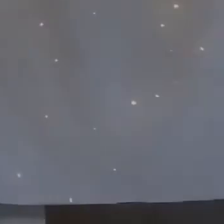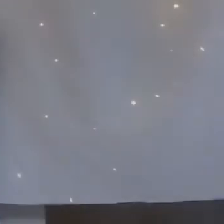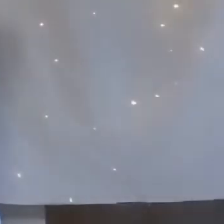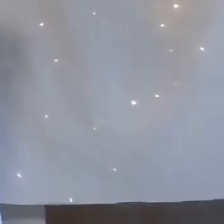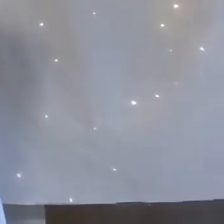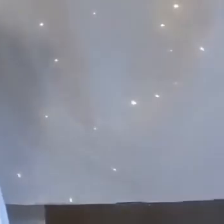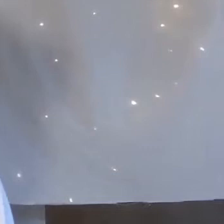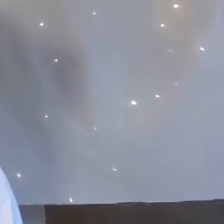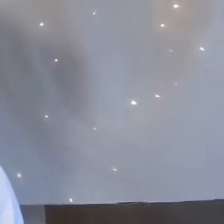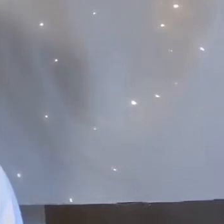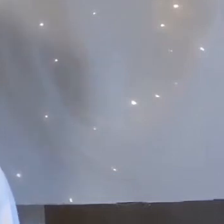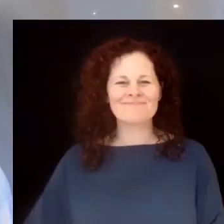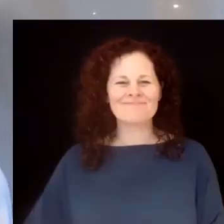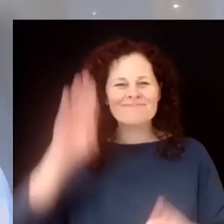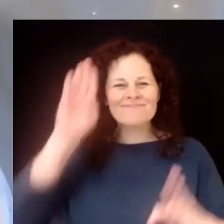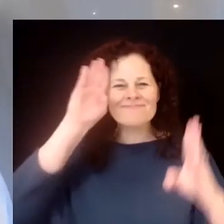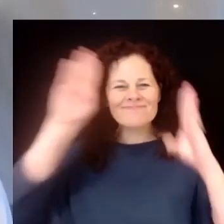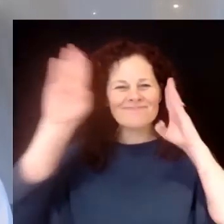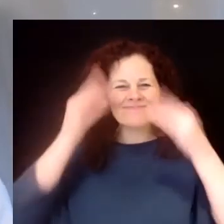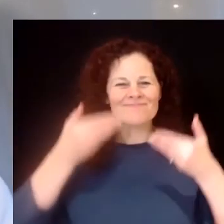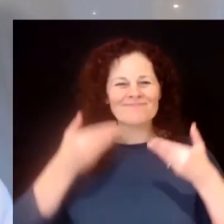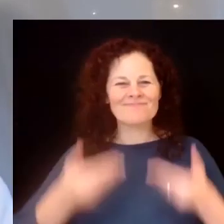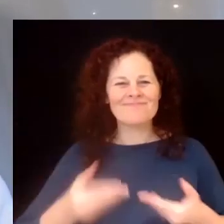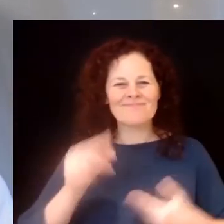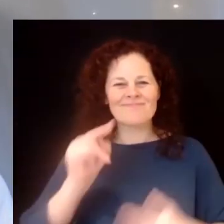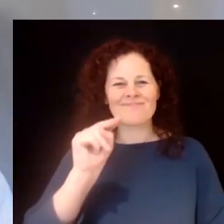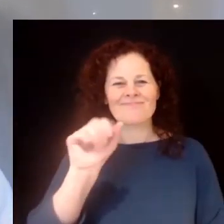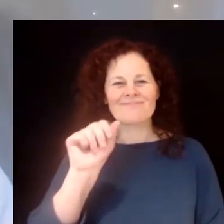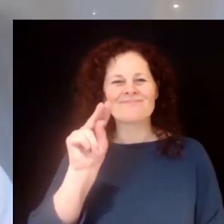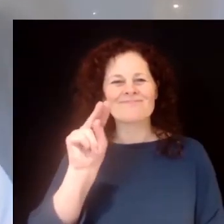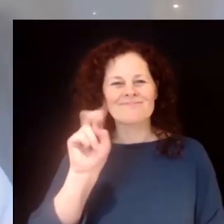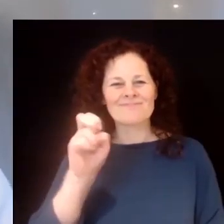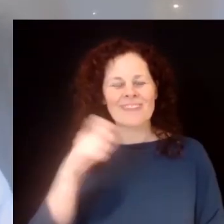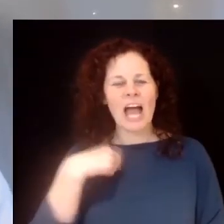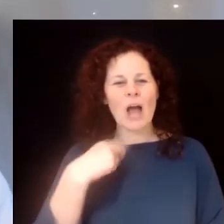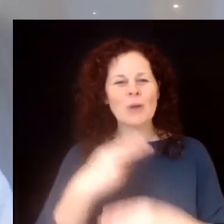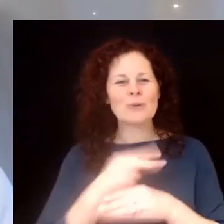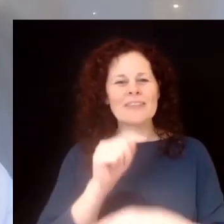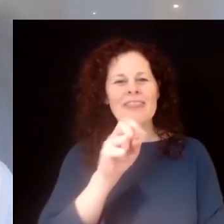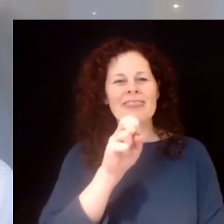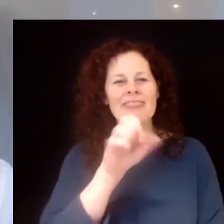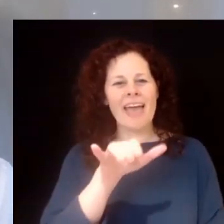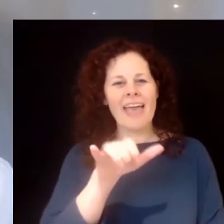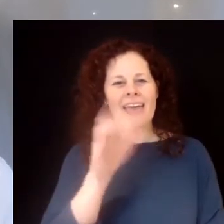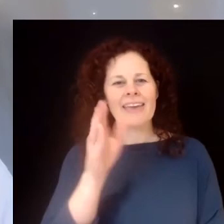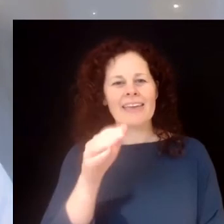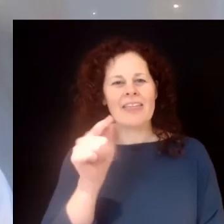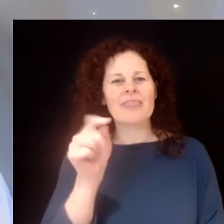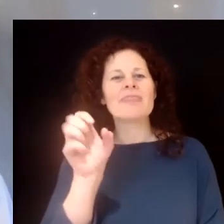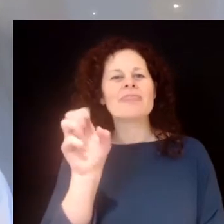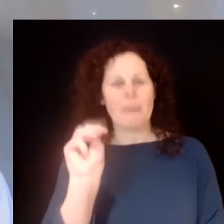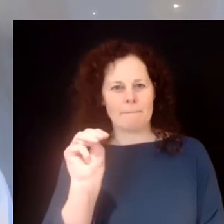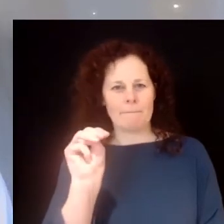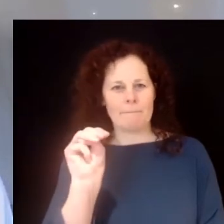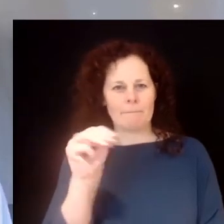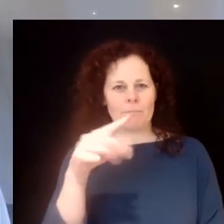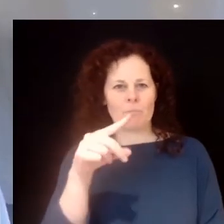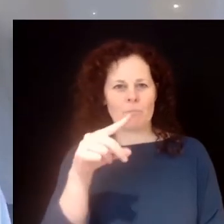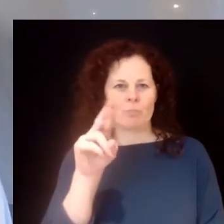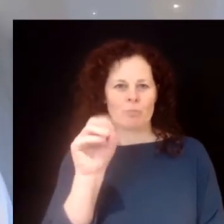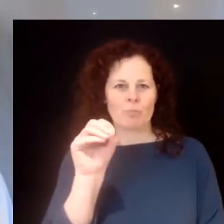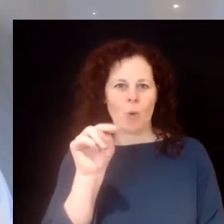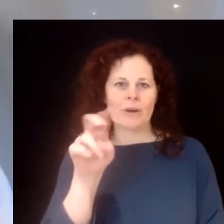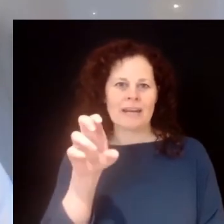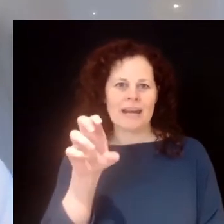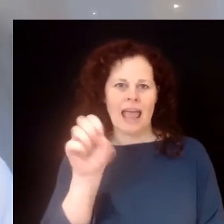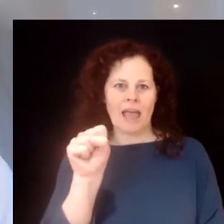Hi everyone, my name is Nate and I use they, them pronouns. I'm so disappointed not to be in Seattle sharing great food and conversation with you all right